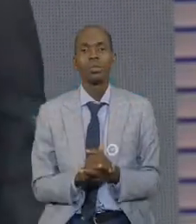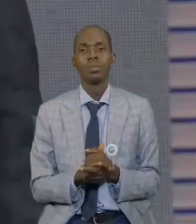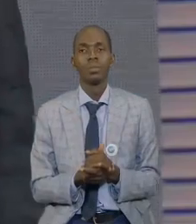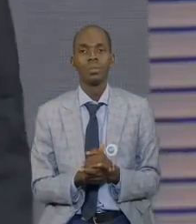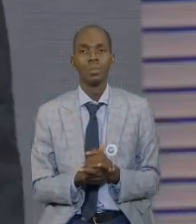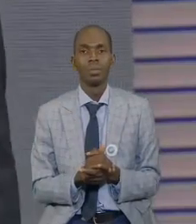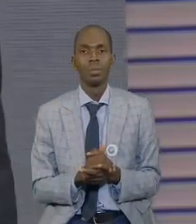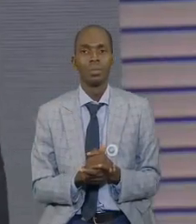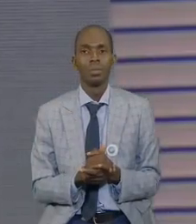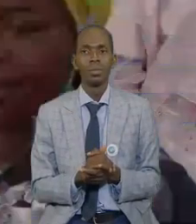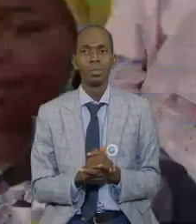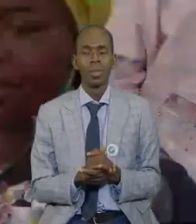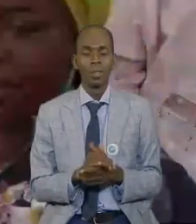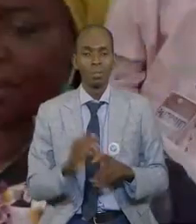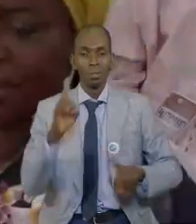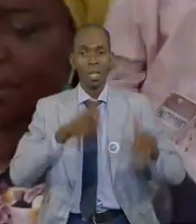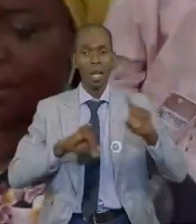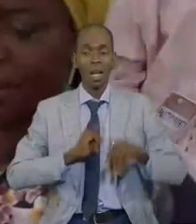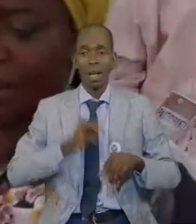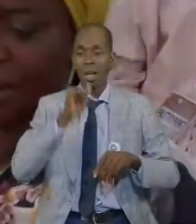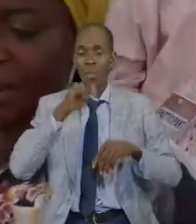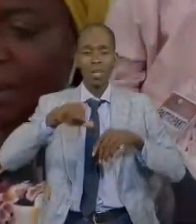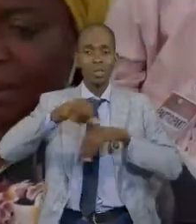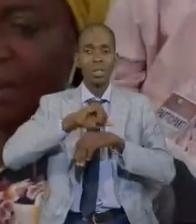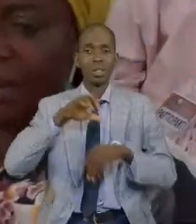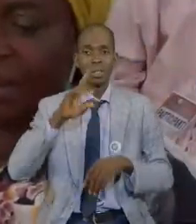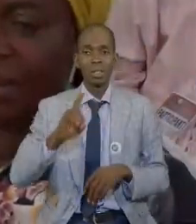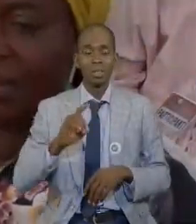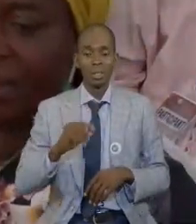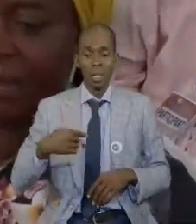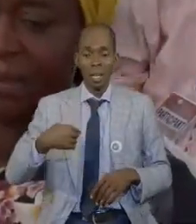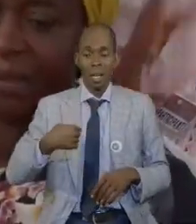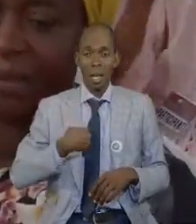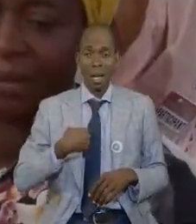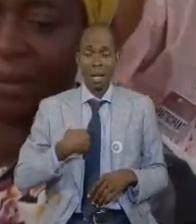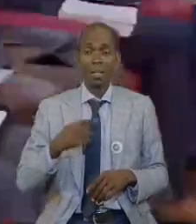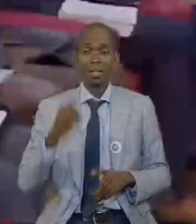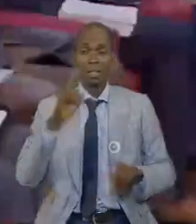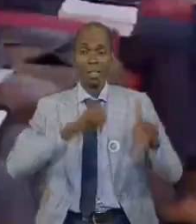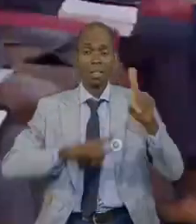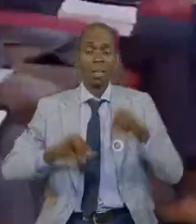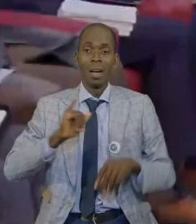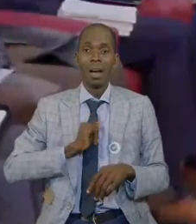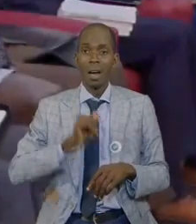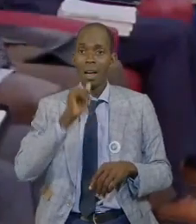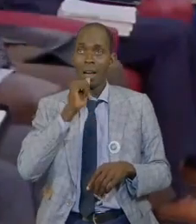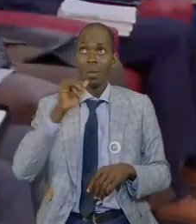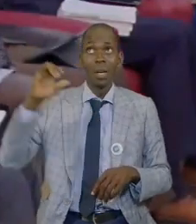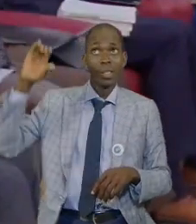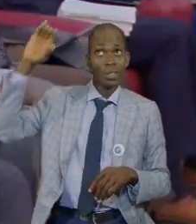I'm anointed what are you I am anointed